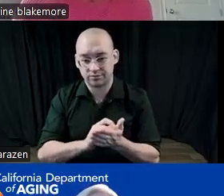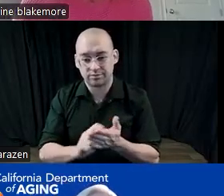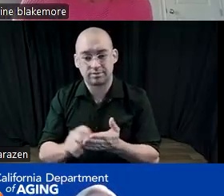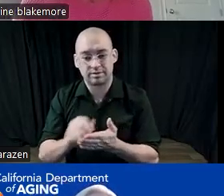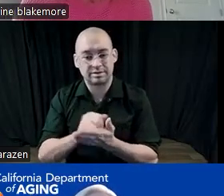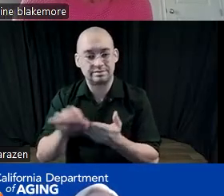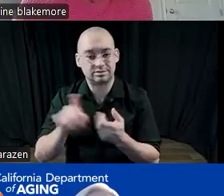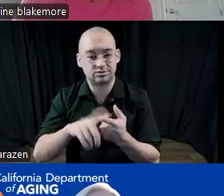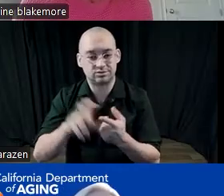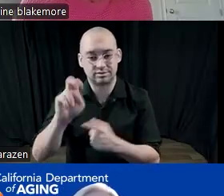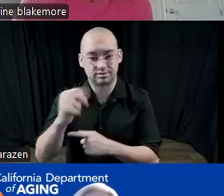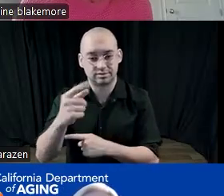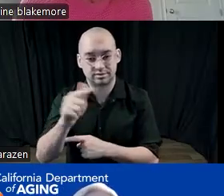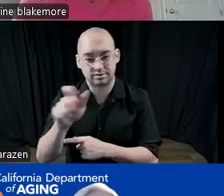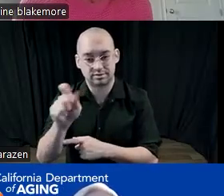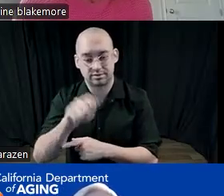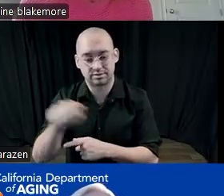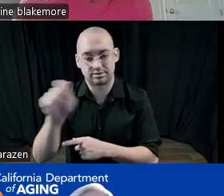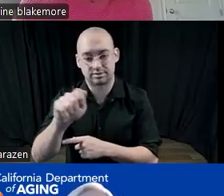to engage at